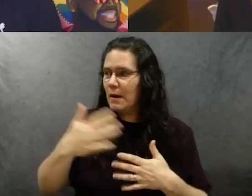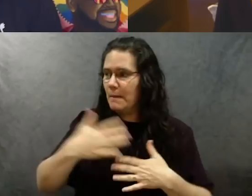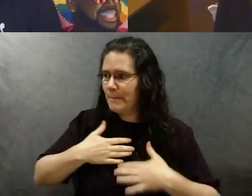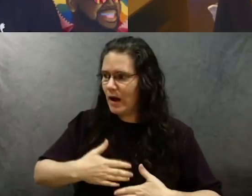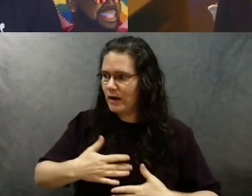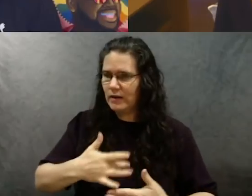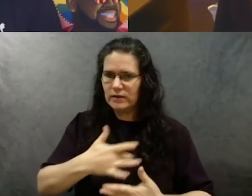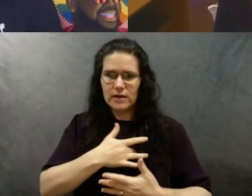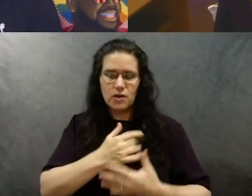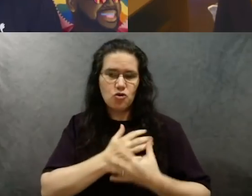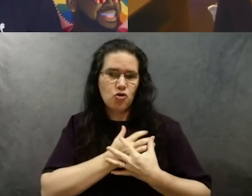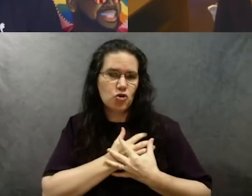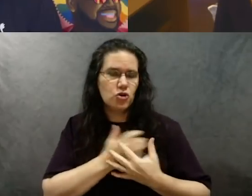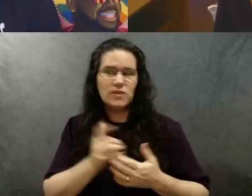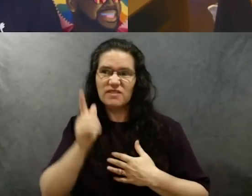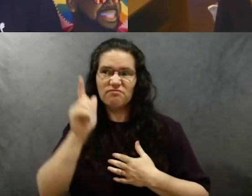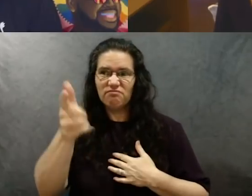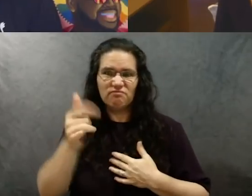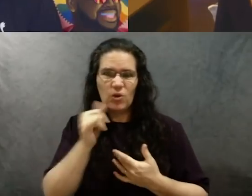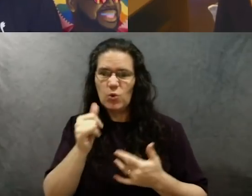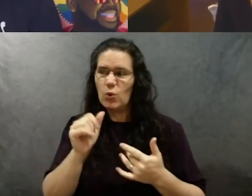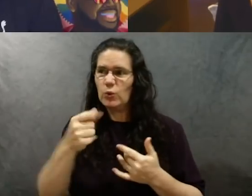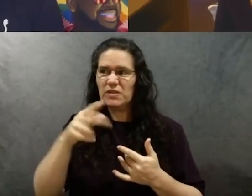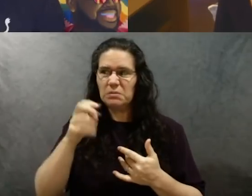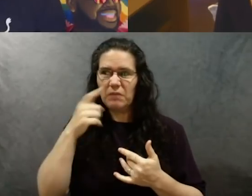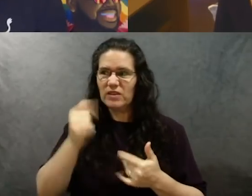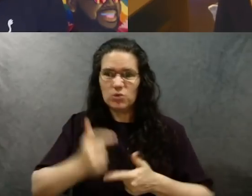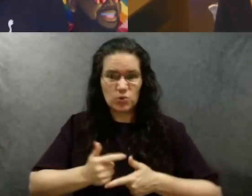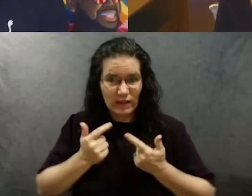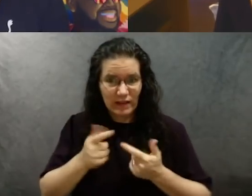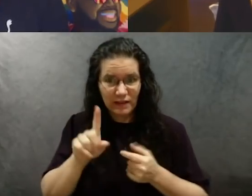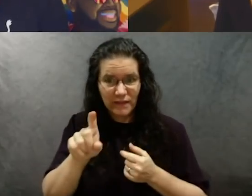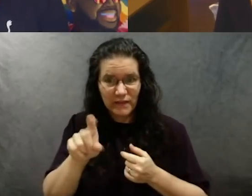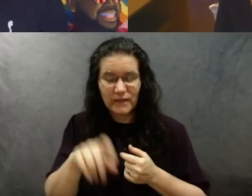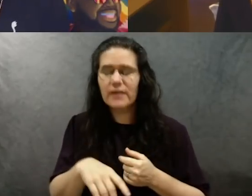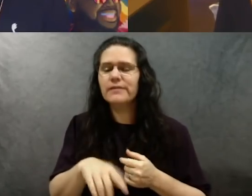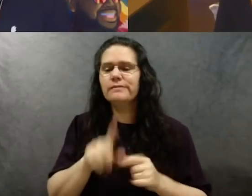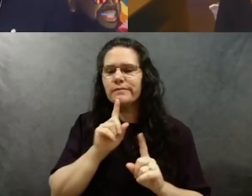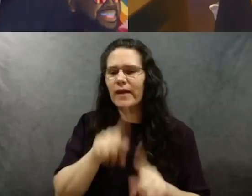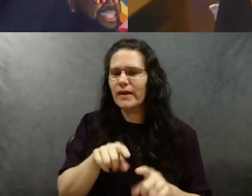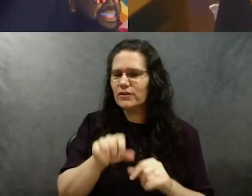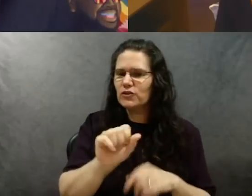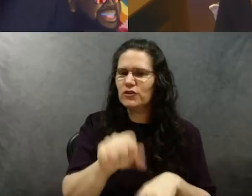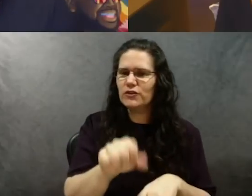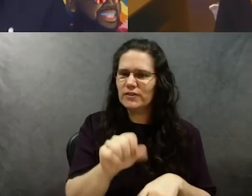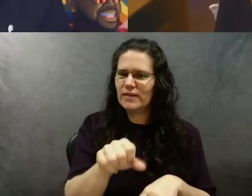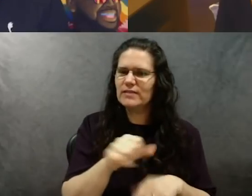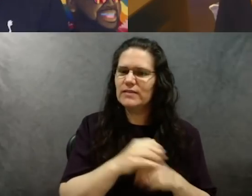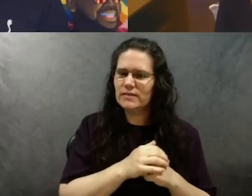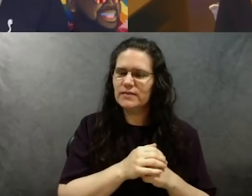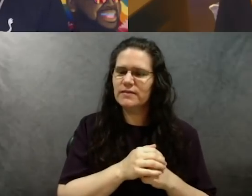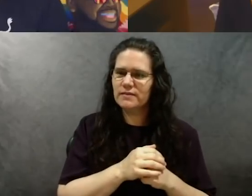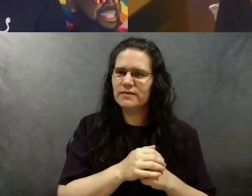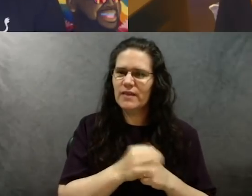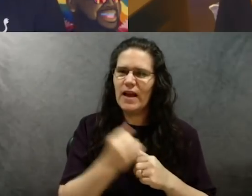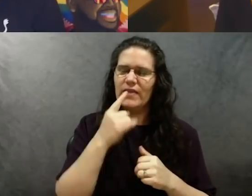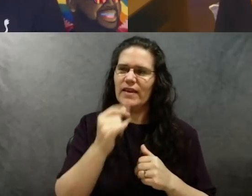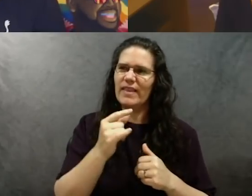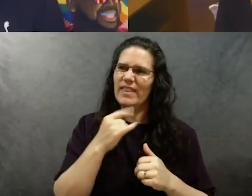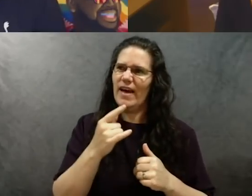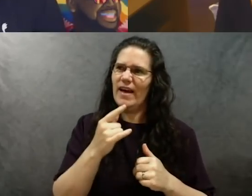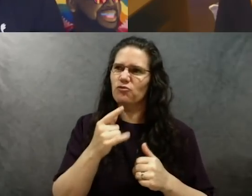be, have a life, really. Yeah. You know, and I think that that is really contributing to this kind of shutting